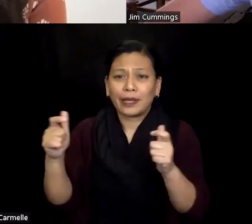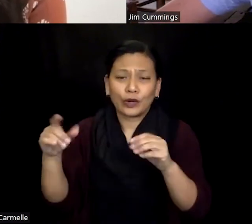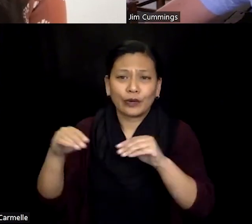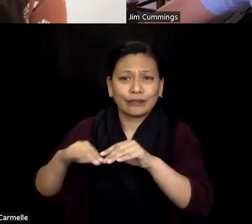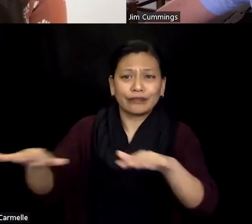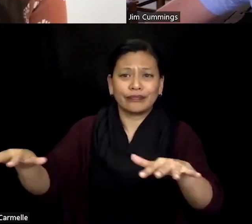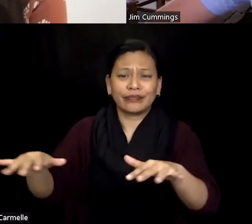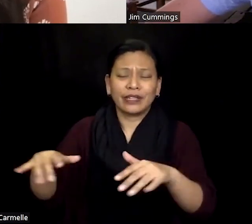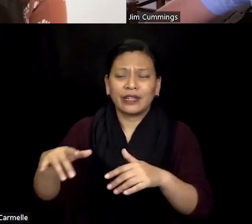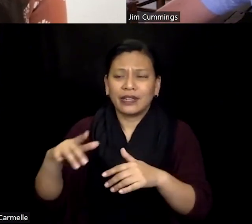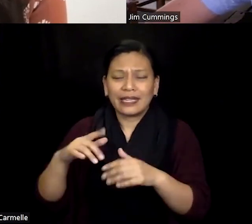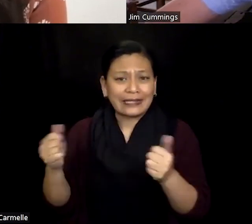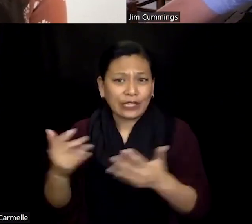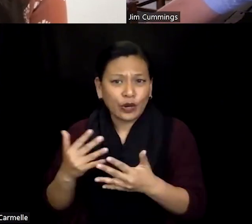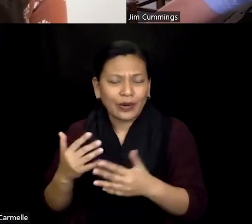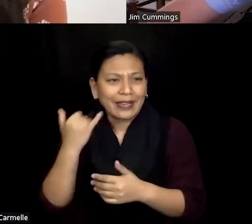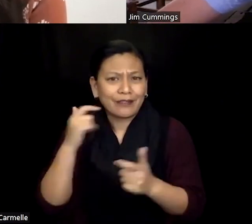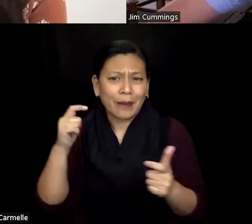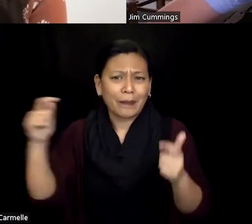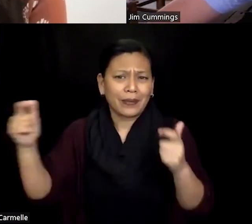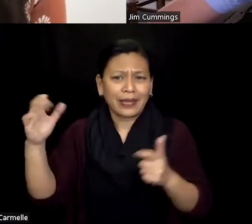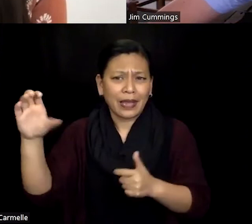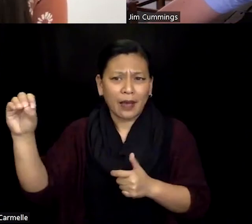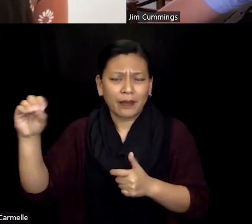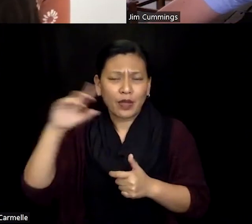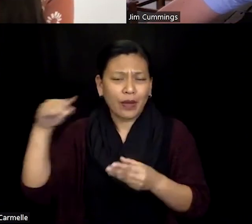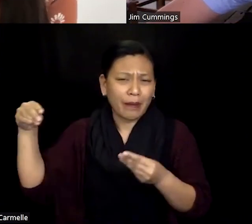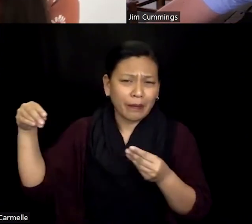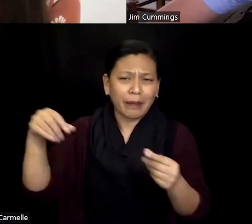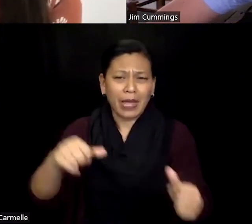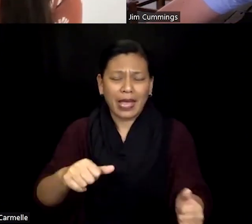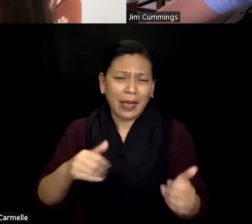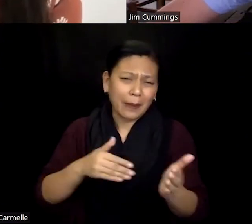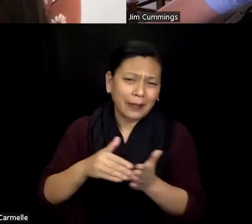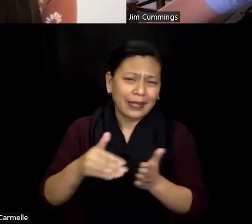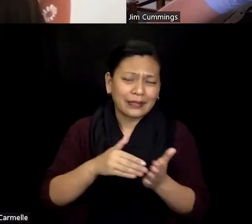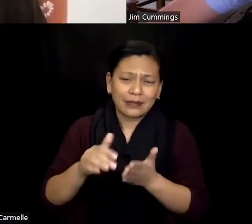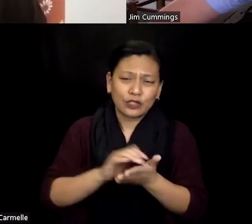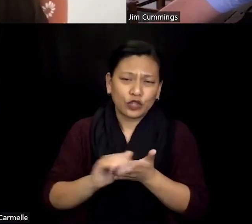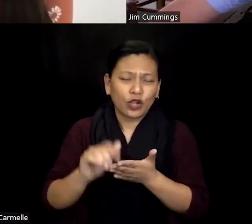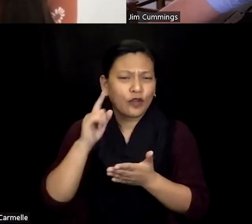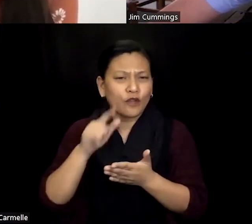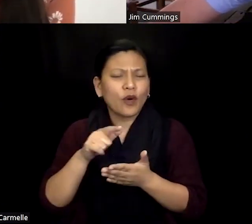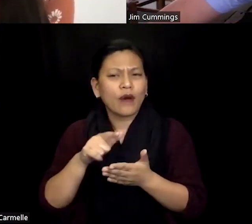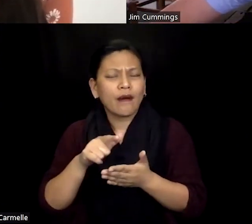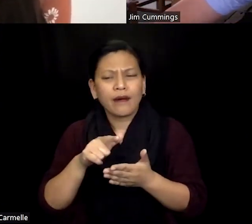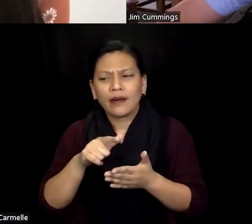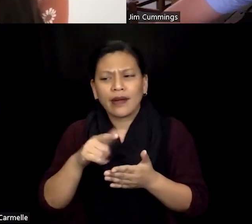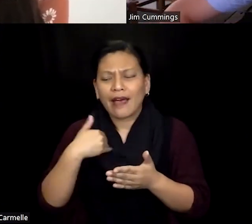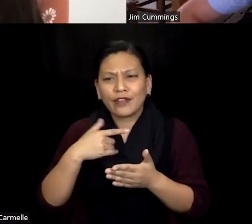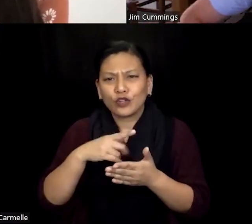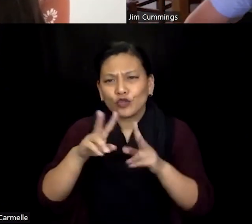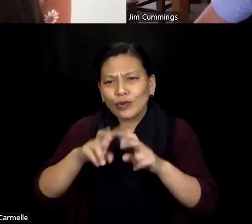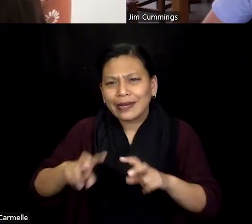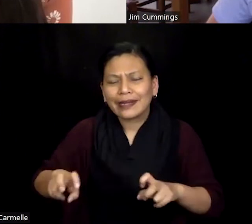it's very scary where they'll like, you know, these giant corporations will pay millions of dollars to have these specialty, you know, critic screenings and